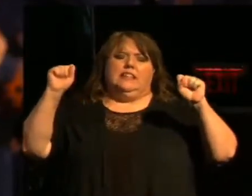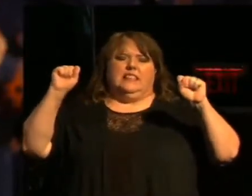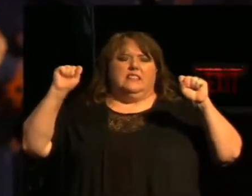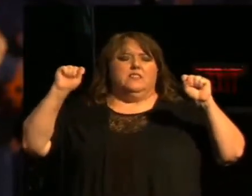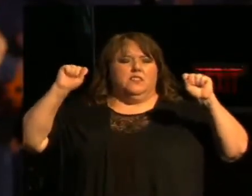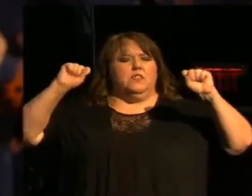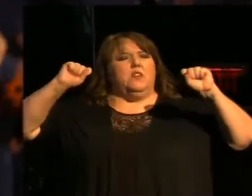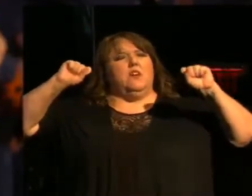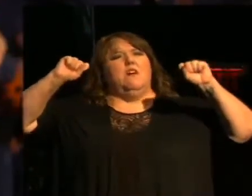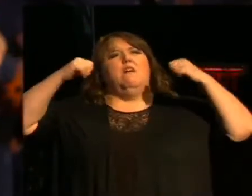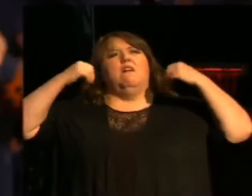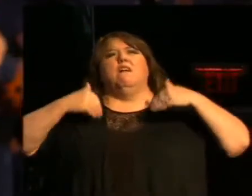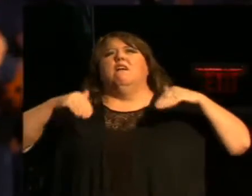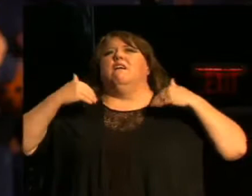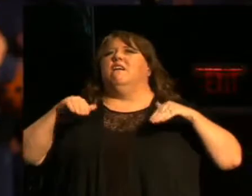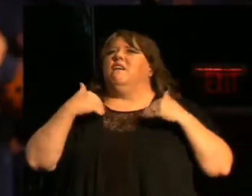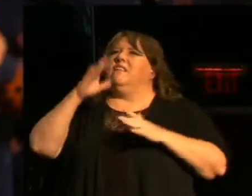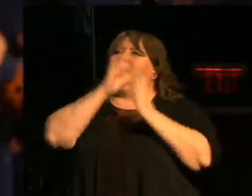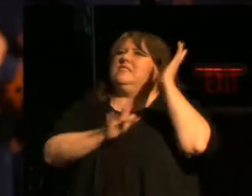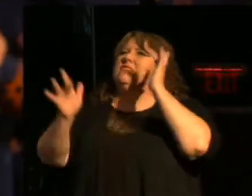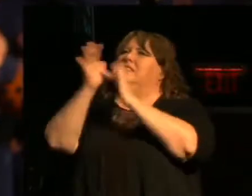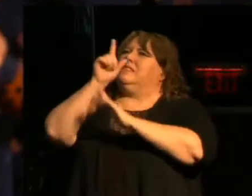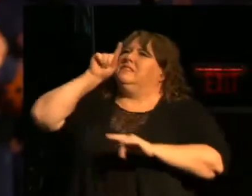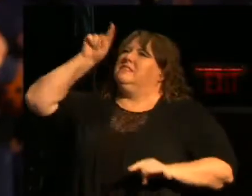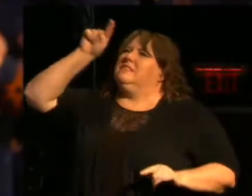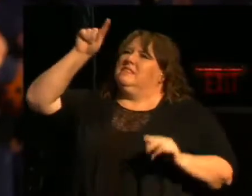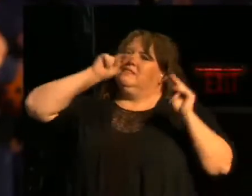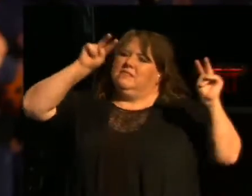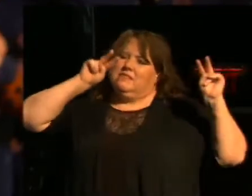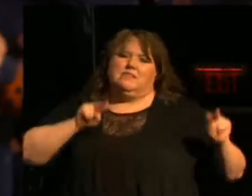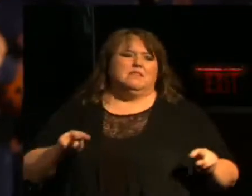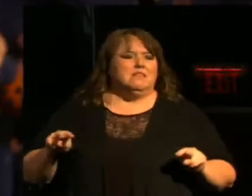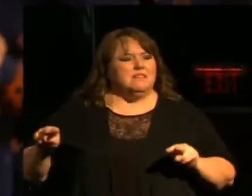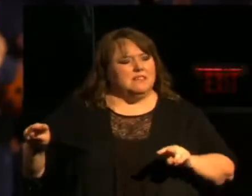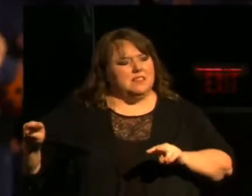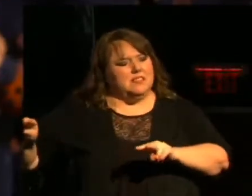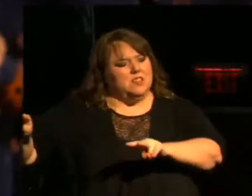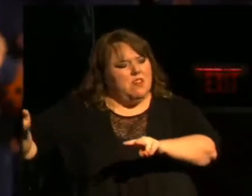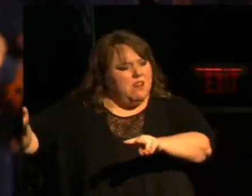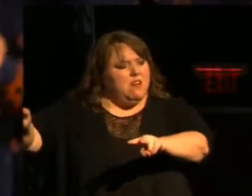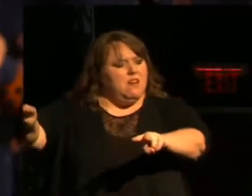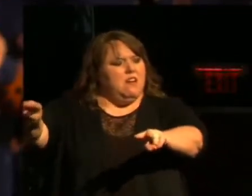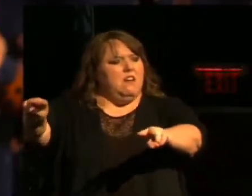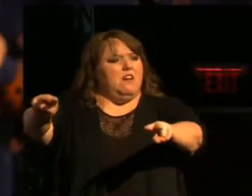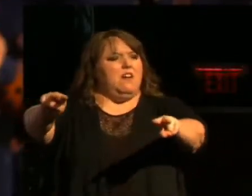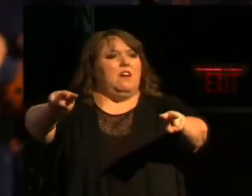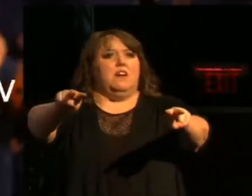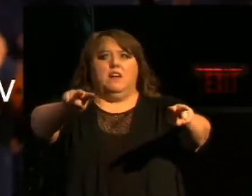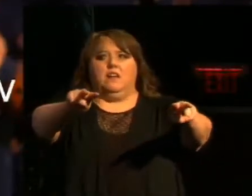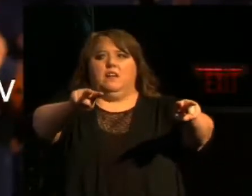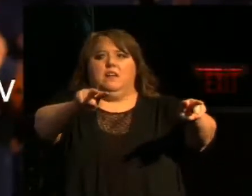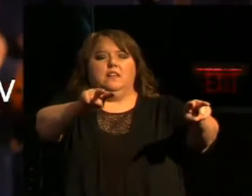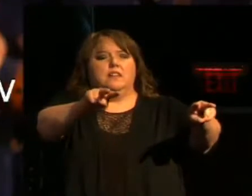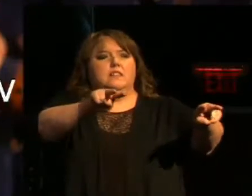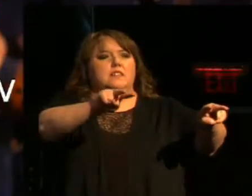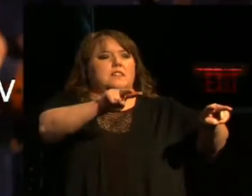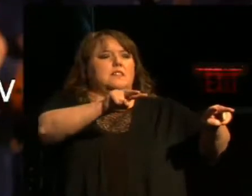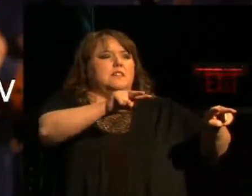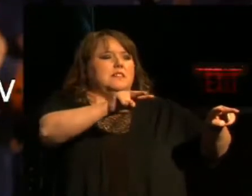always just saluting the flag. And it's not about ever burning the flag. It's about cleaning